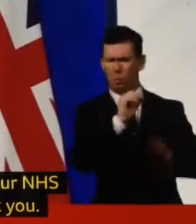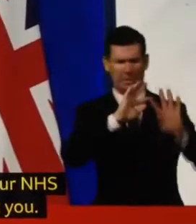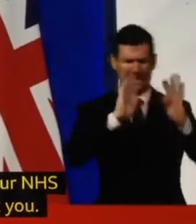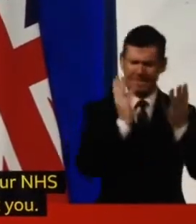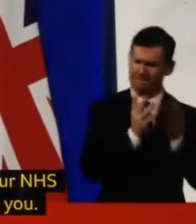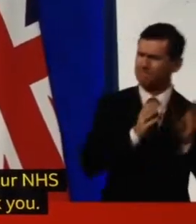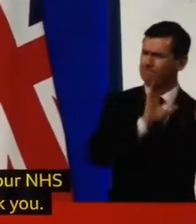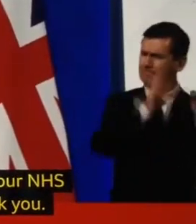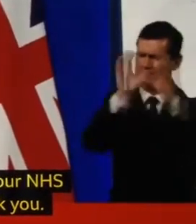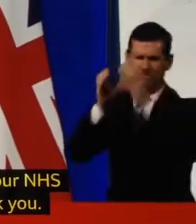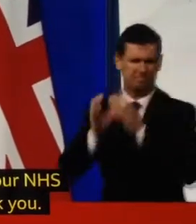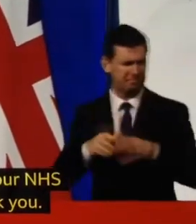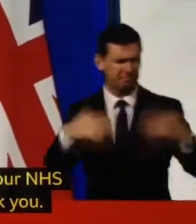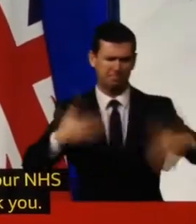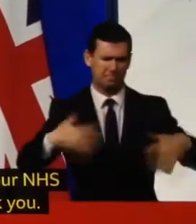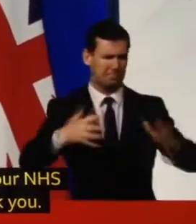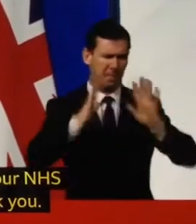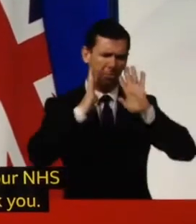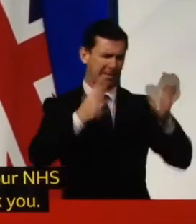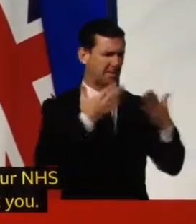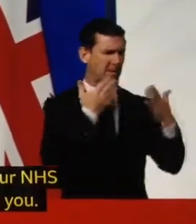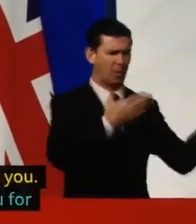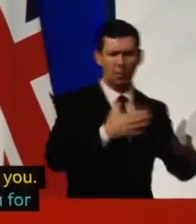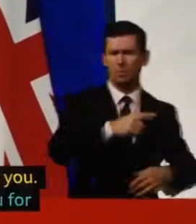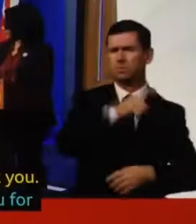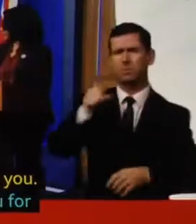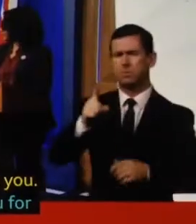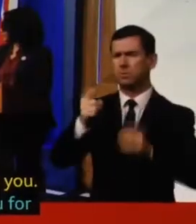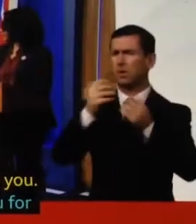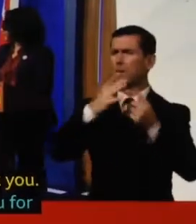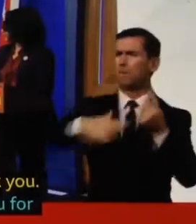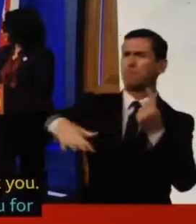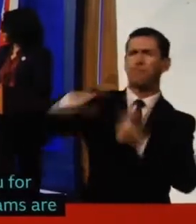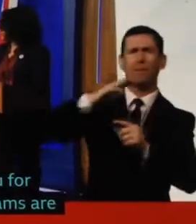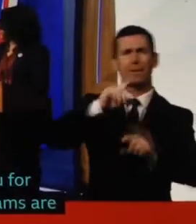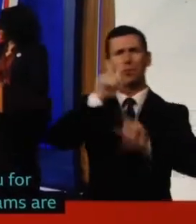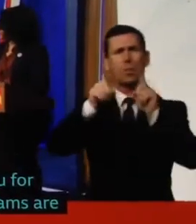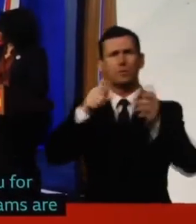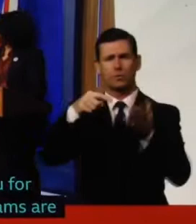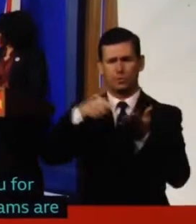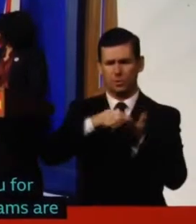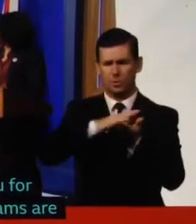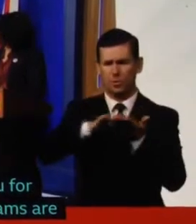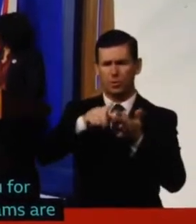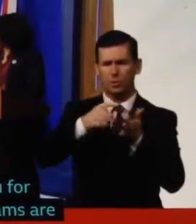absolutely amazing. Can we go now to questions from the public? Teresa from Starbridge.